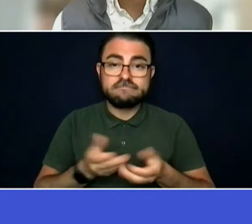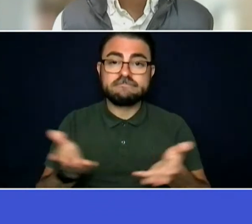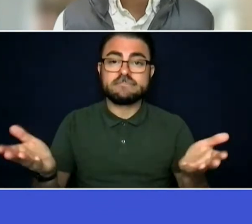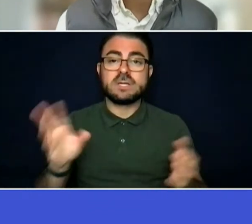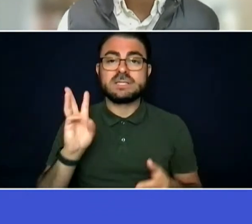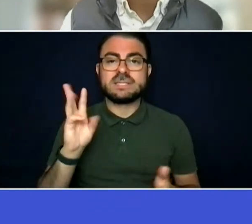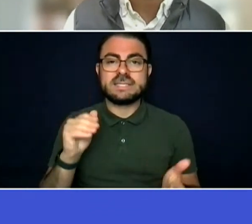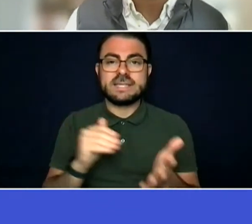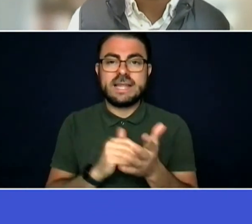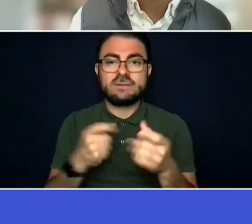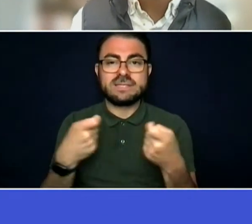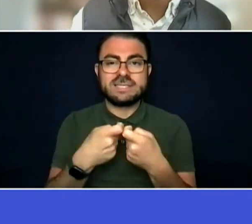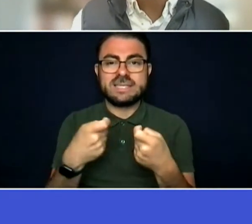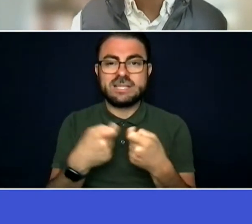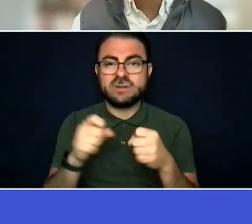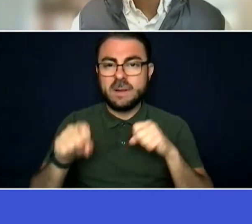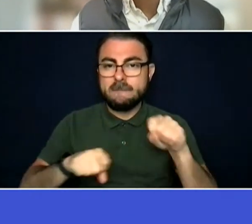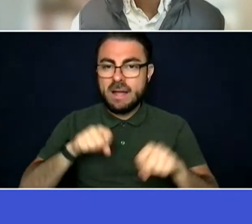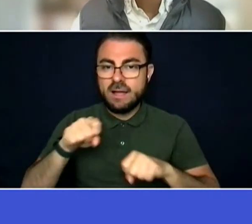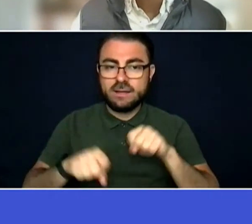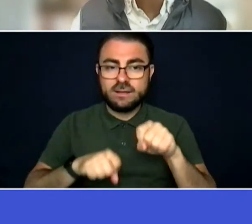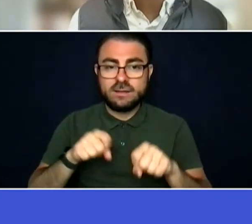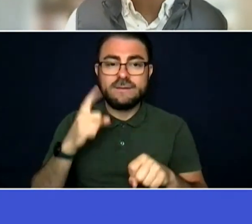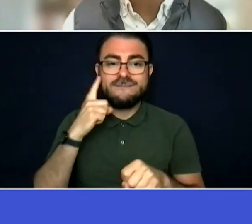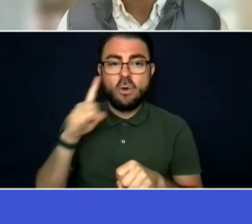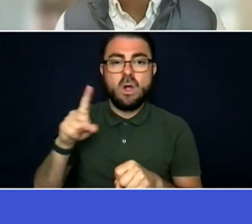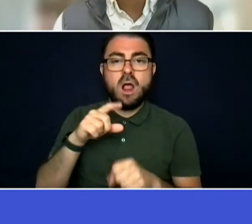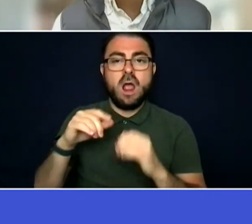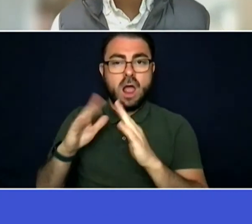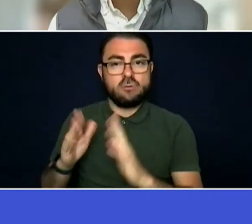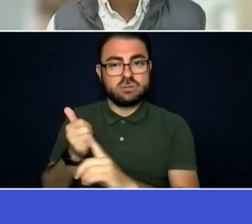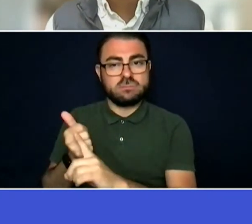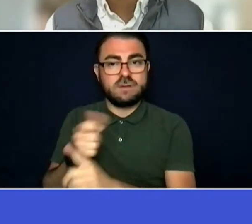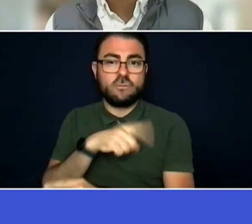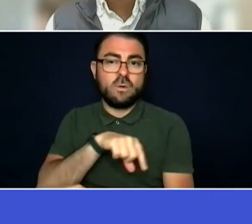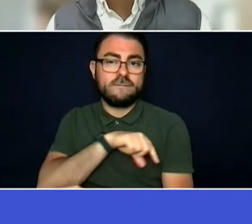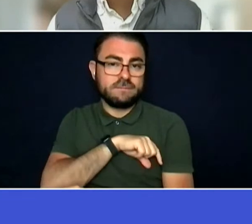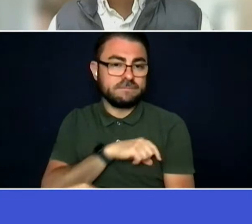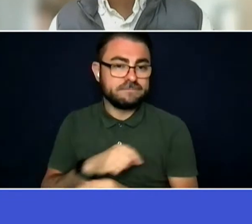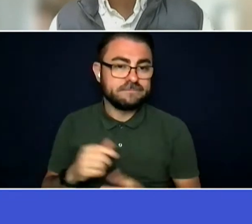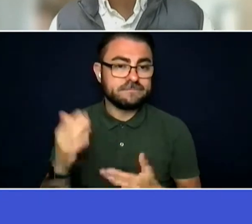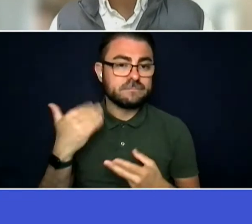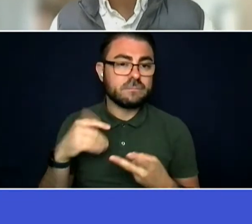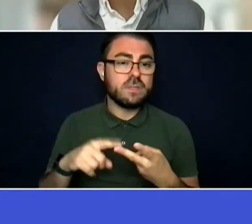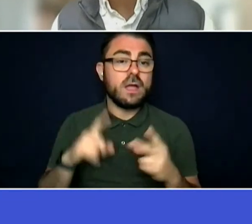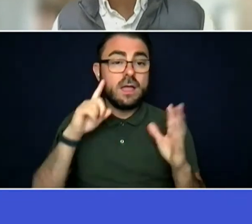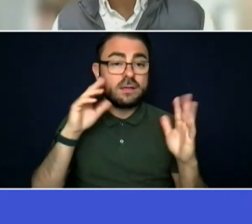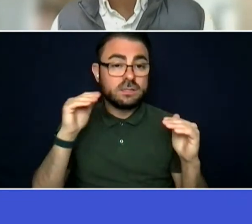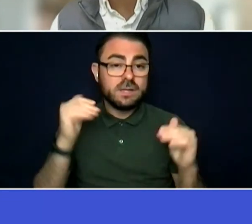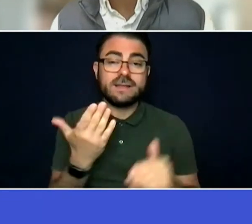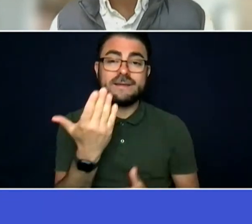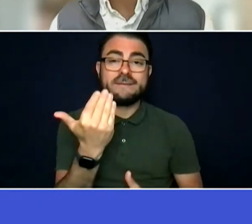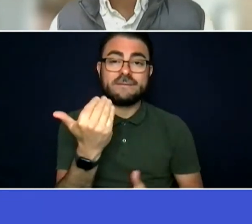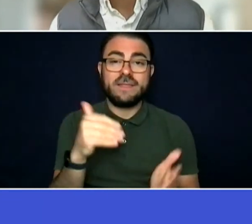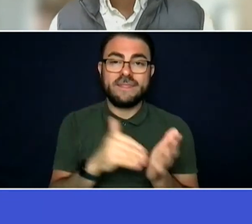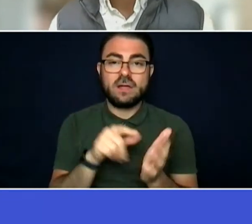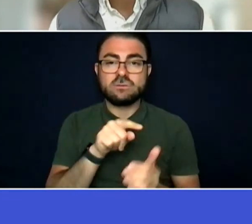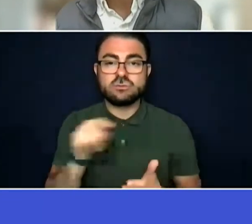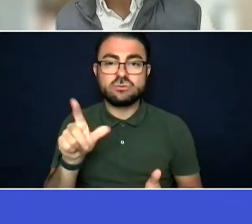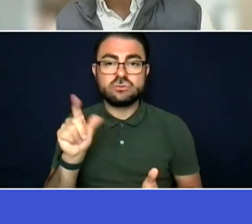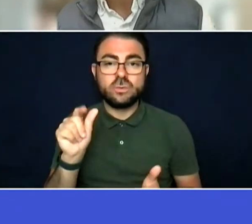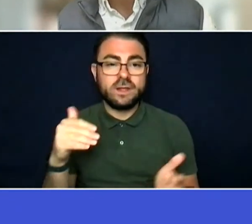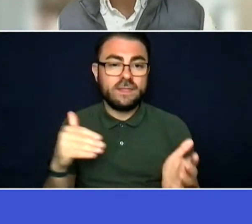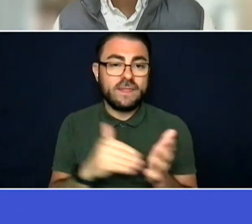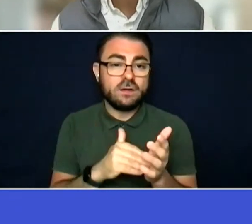electric bikes to income qualified households. We also expect to distribute 15,000 to 20,000 transportation